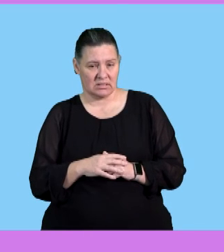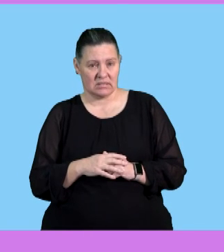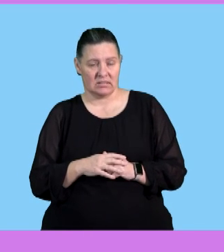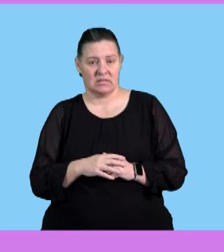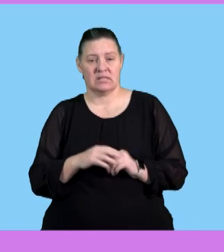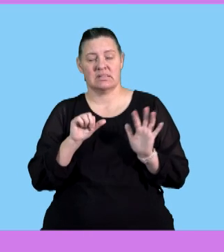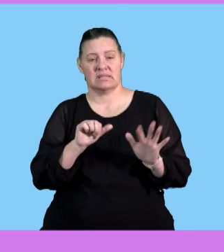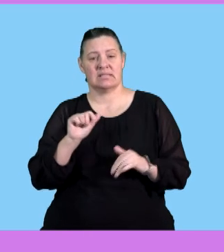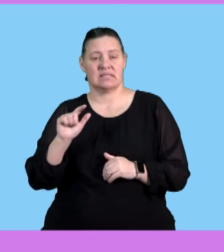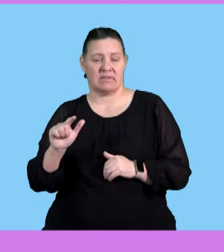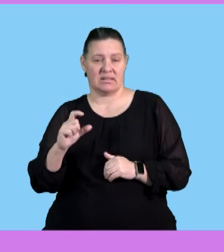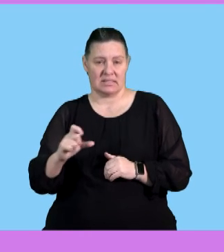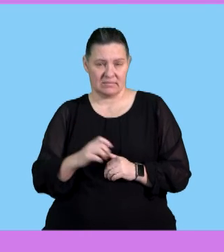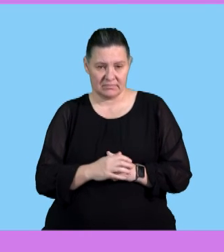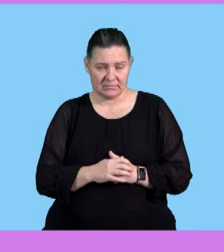467 Rand